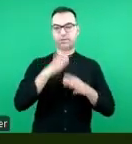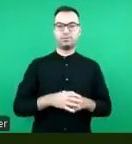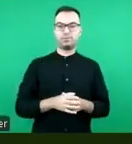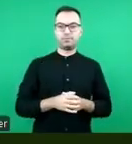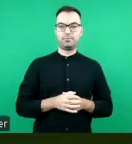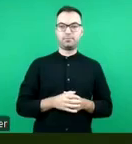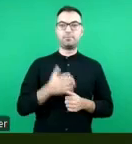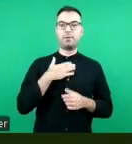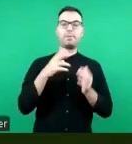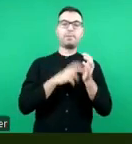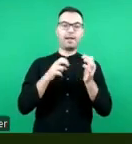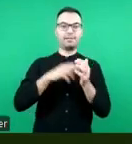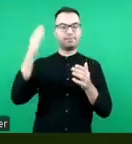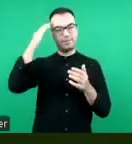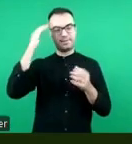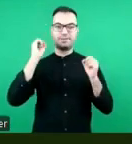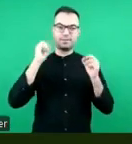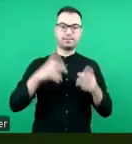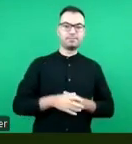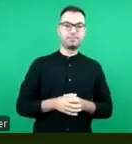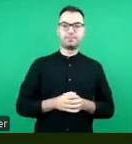in knowledge, I would say.